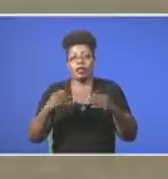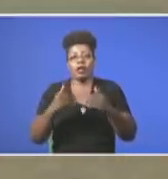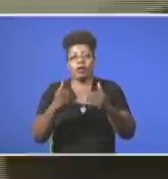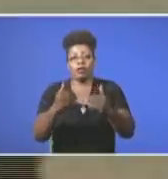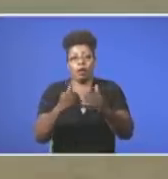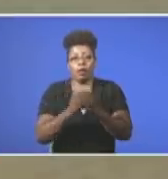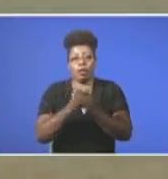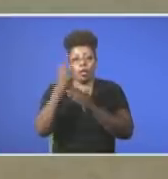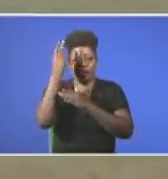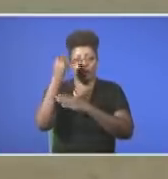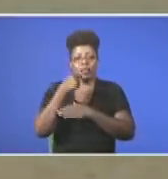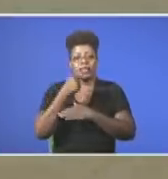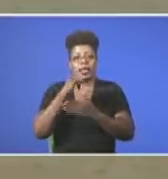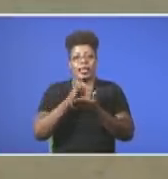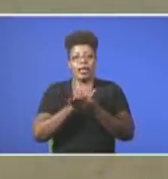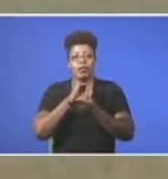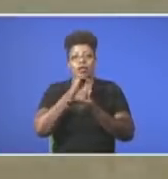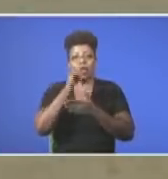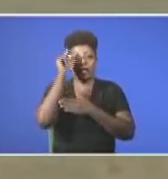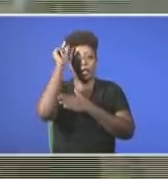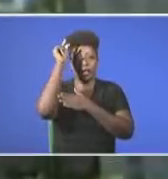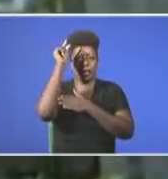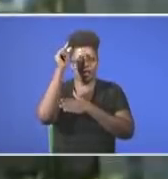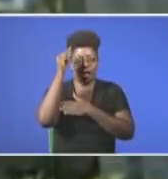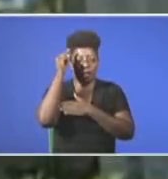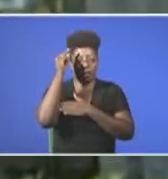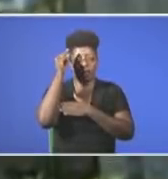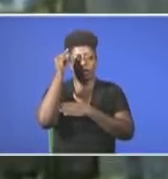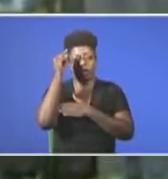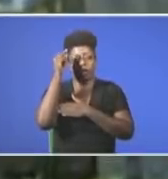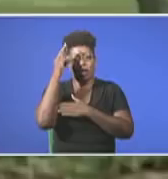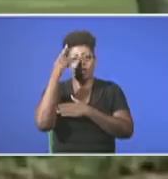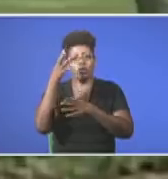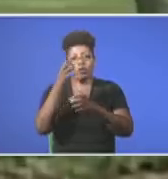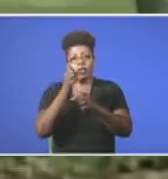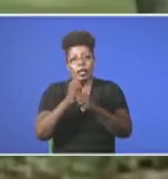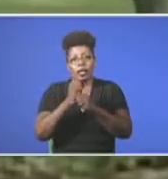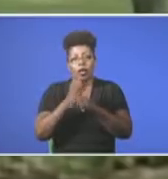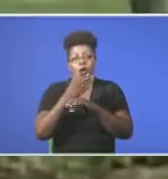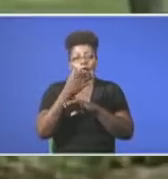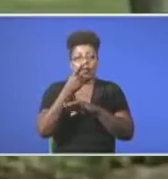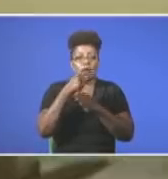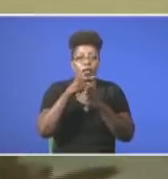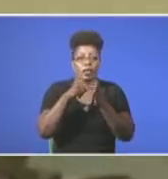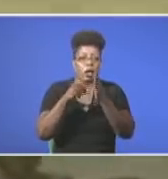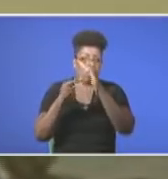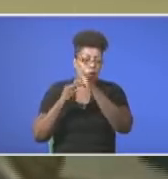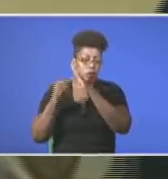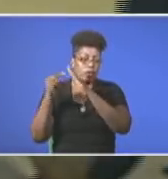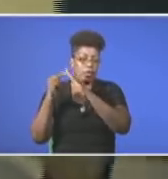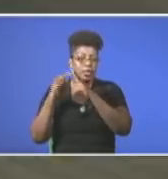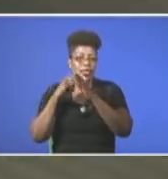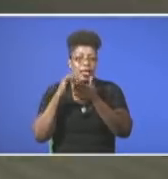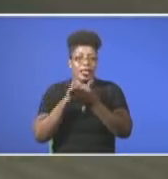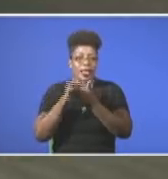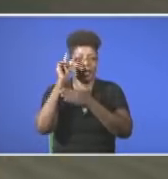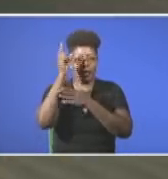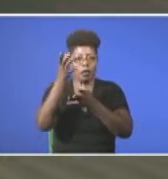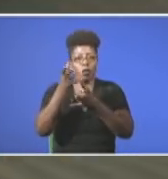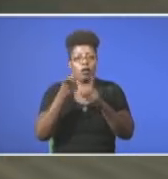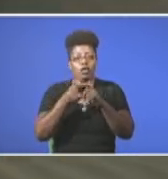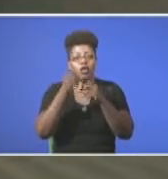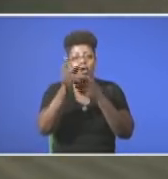The Prime Minister says it was not the government's intention to take over the hotel. However, he says the government wants to